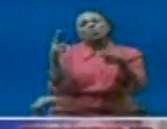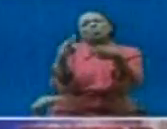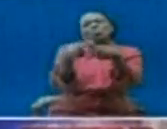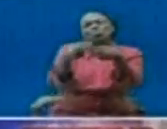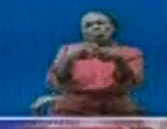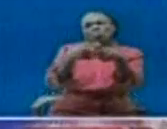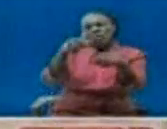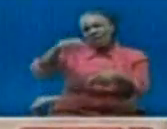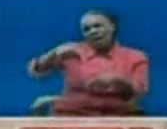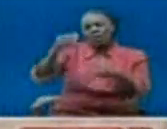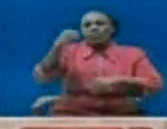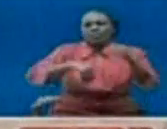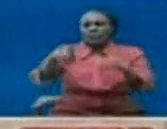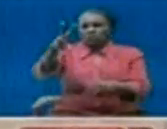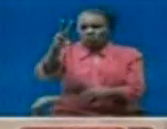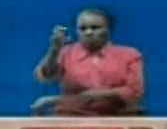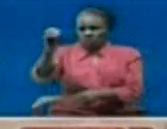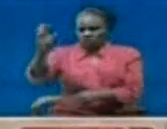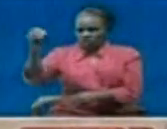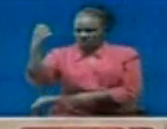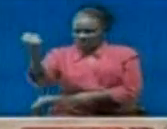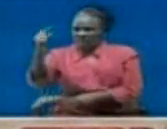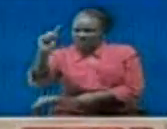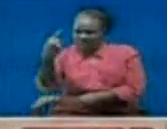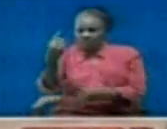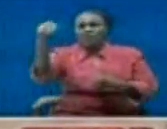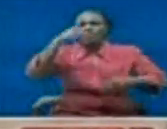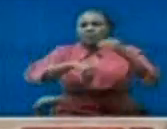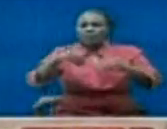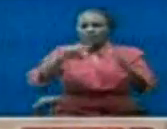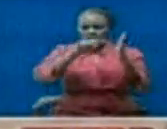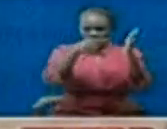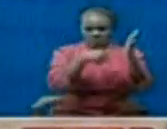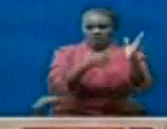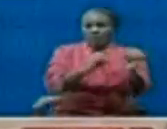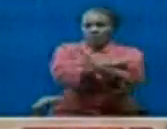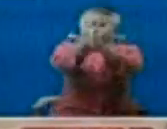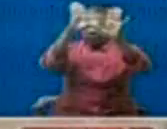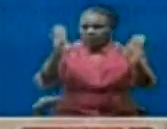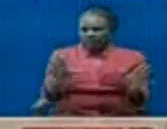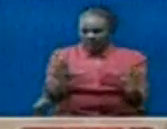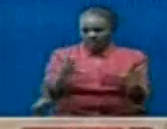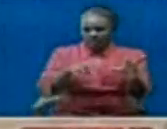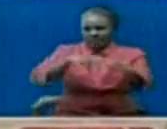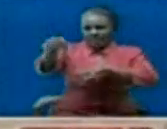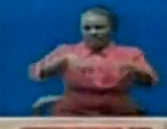reason. In 2005, when we held our first referendum, the issues were clear: which draft.